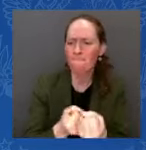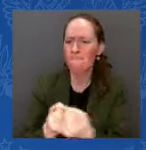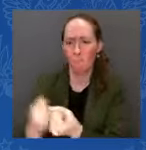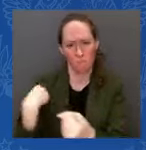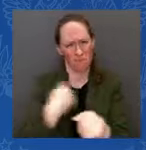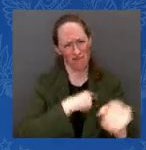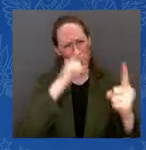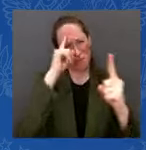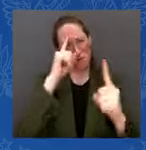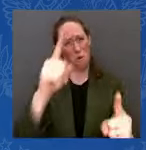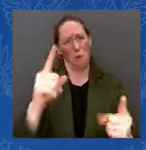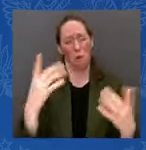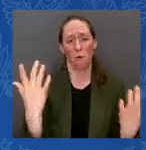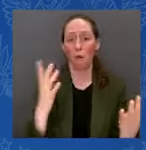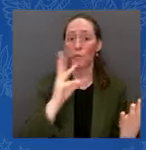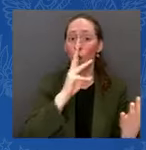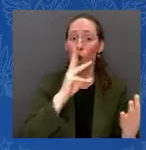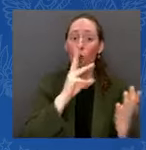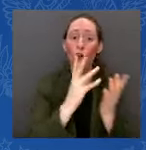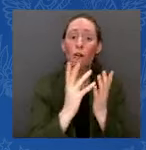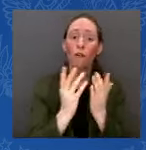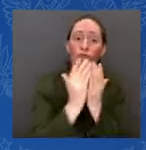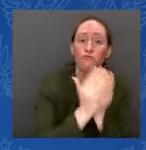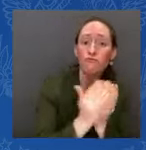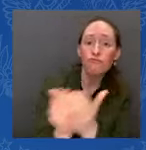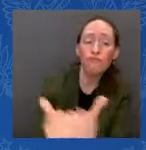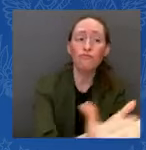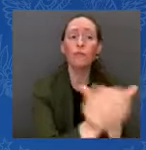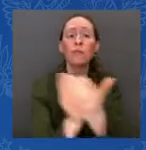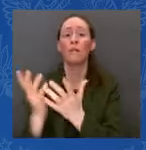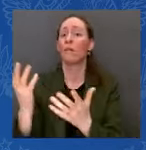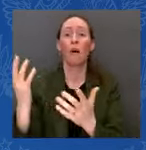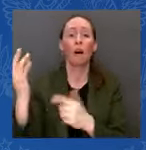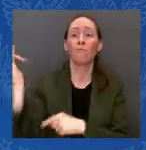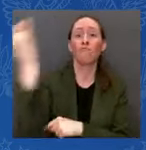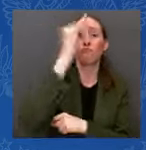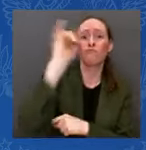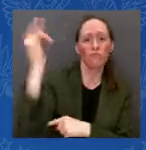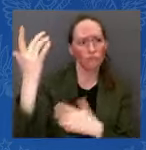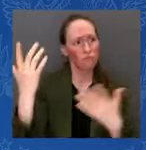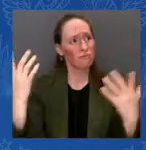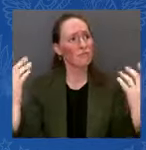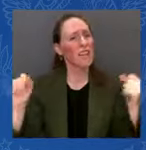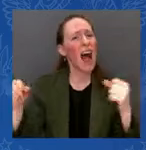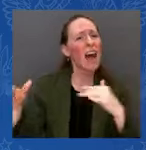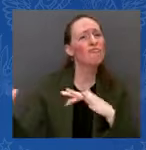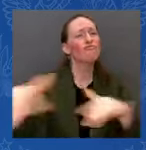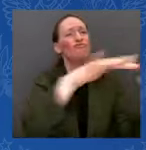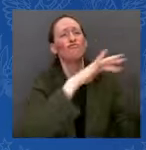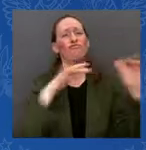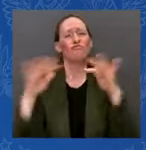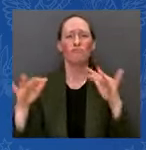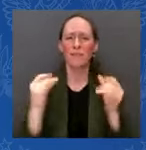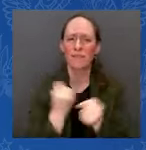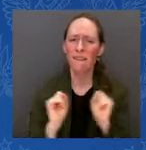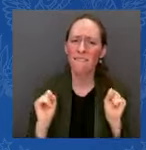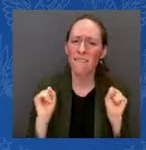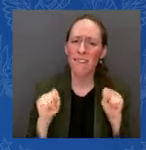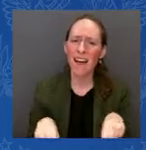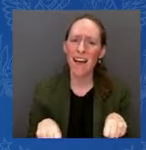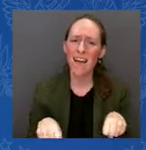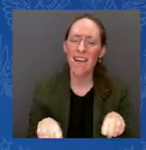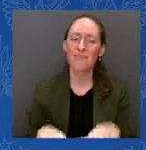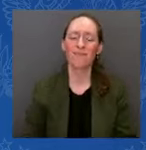road that fueled international commerce, and our partnerships have helped underwrite incredible growth and